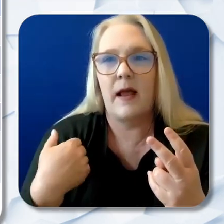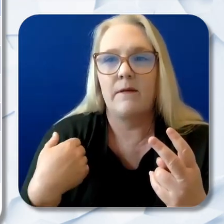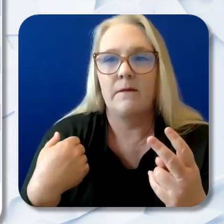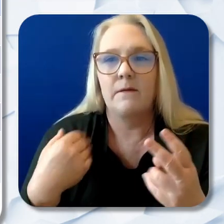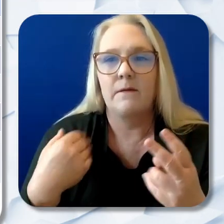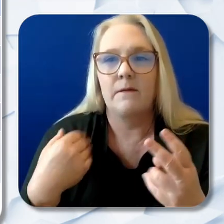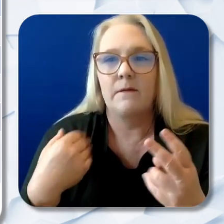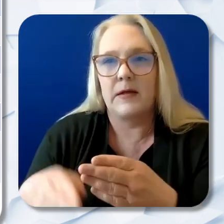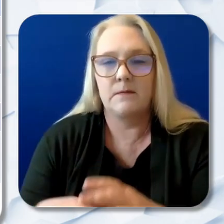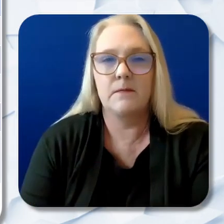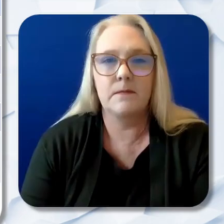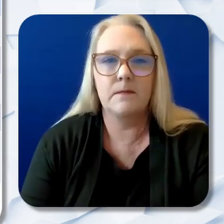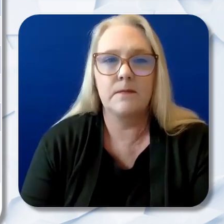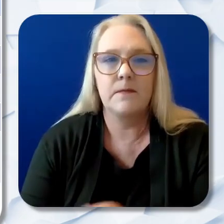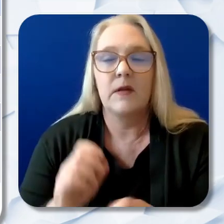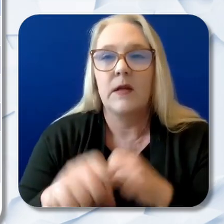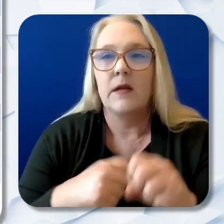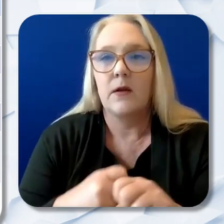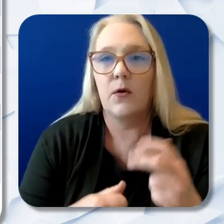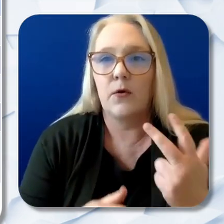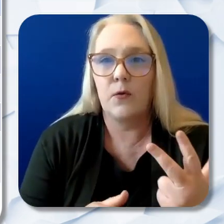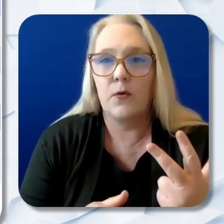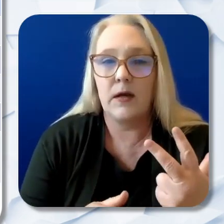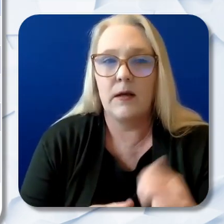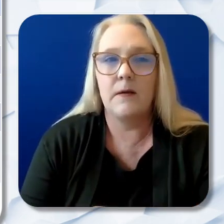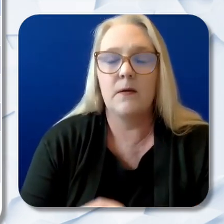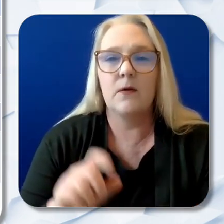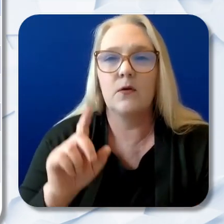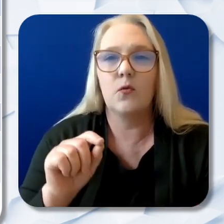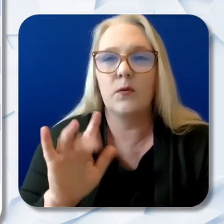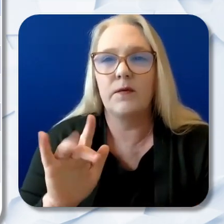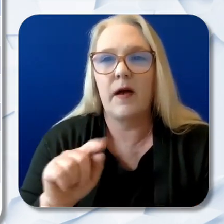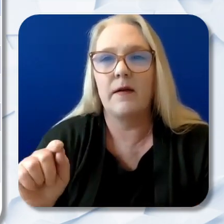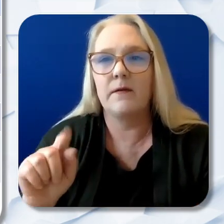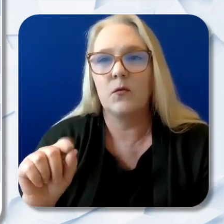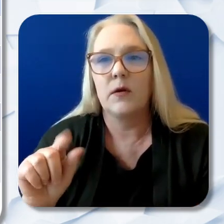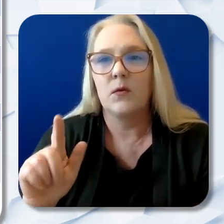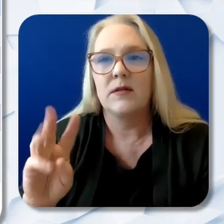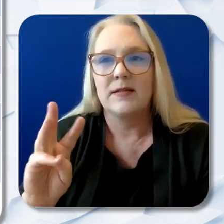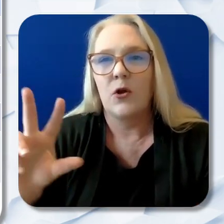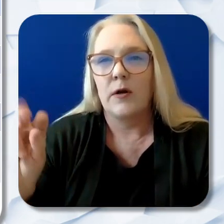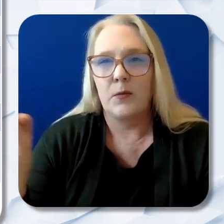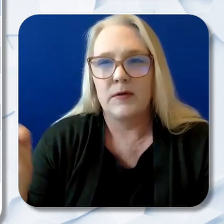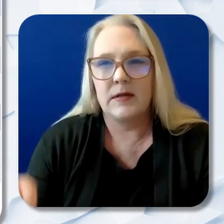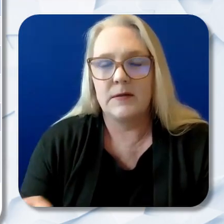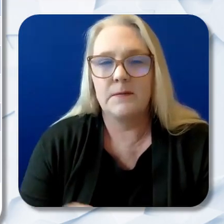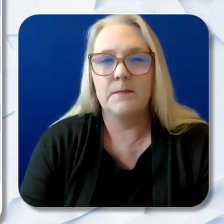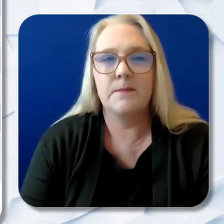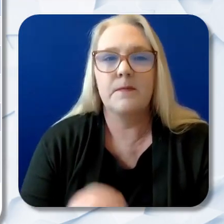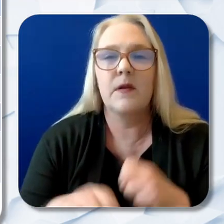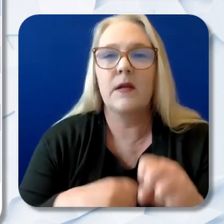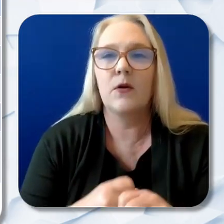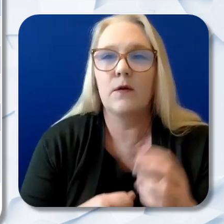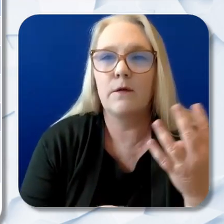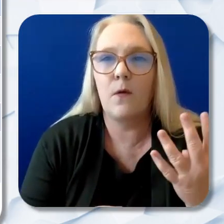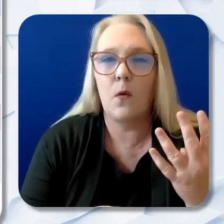completed. Year 3, program year 2025-26, 30%. Year 4,